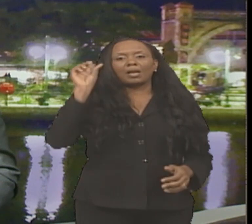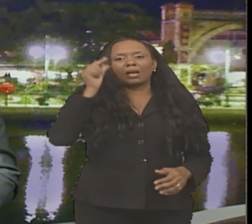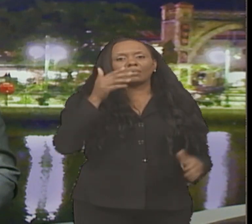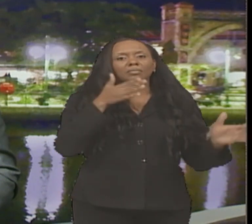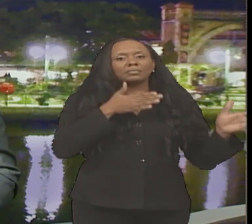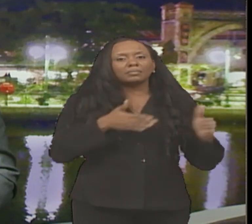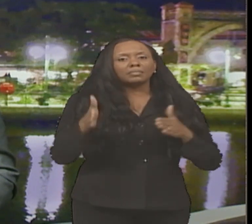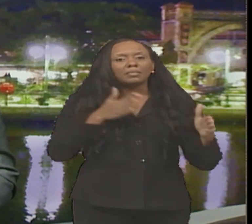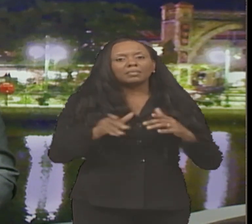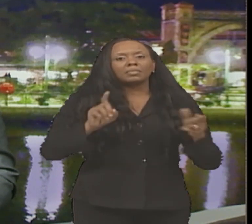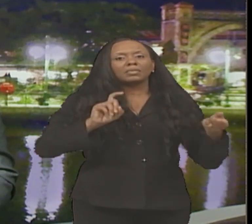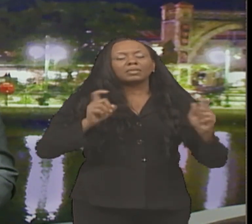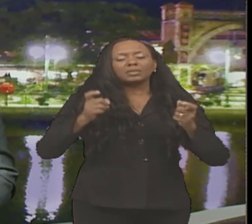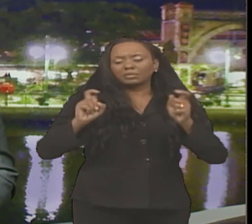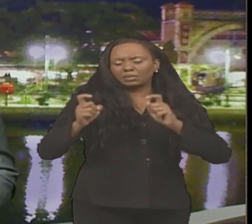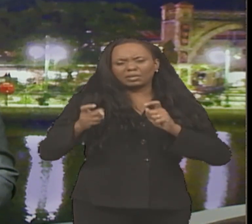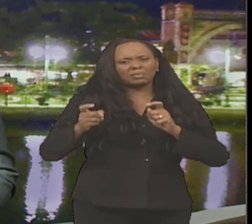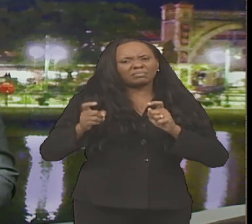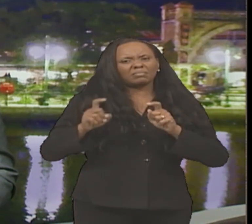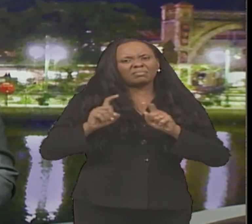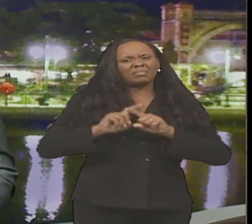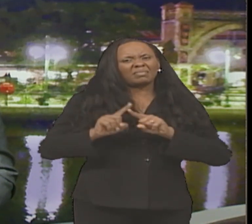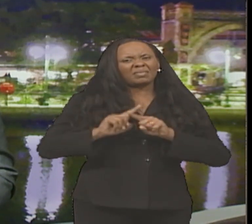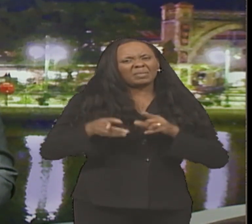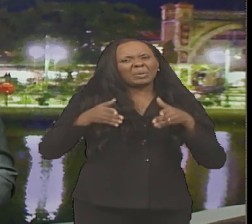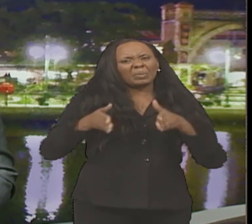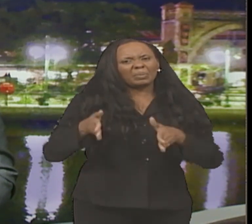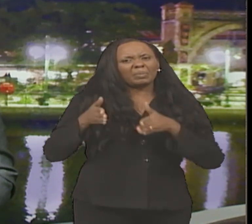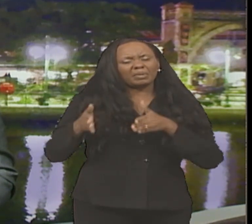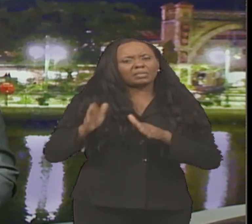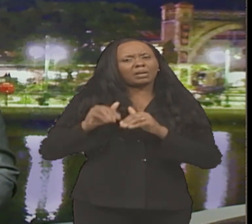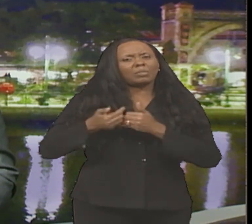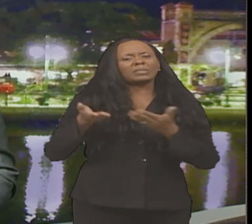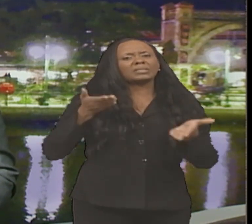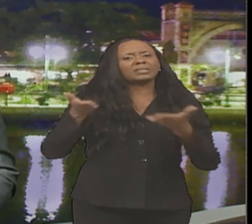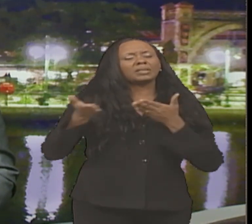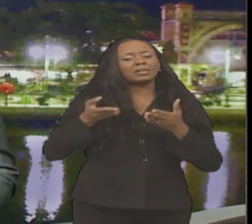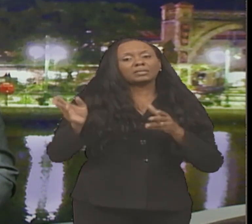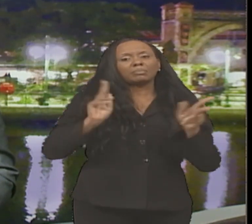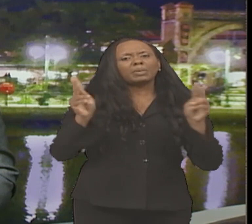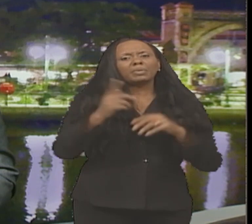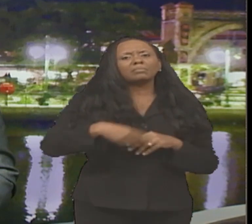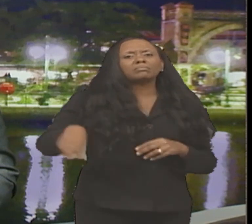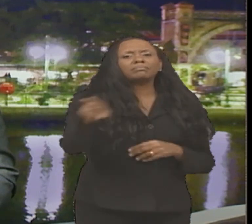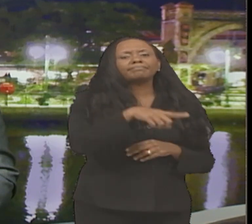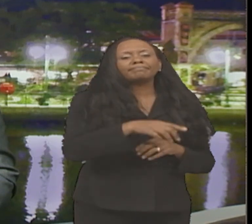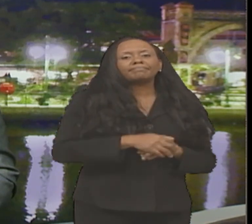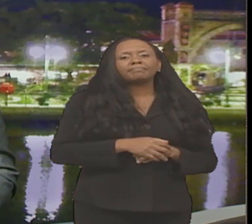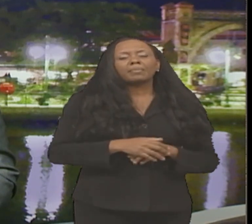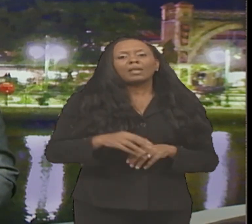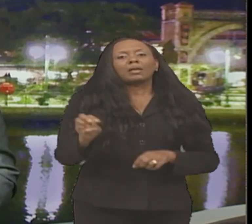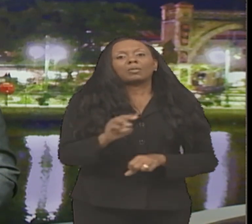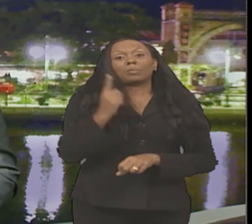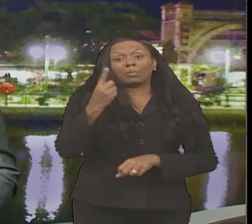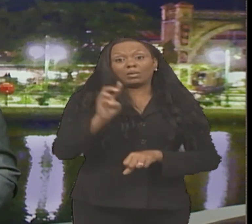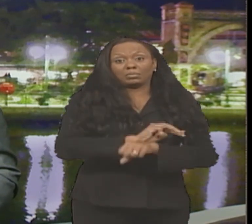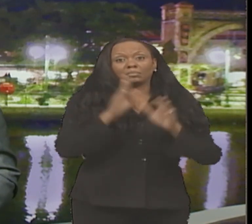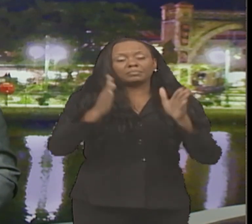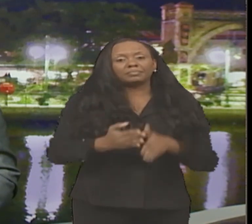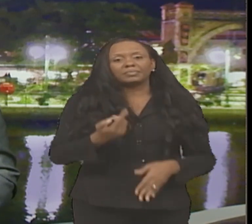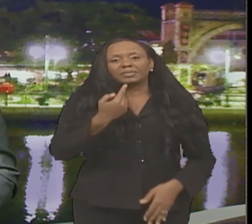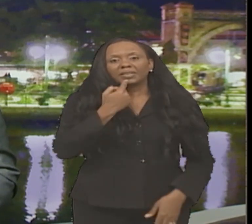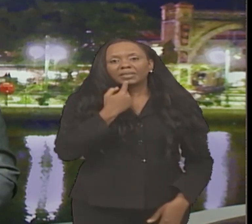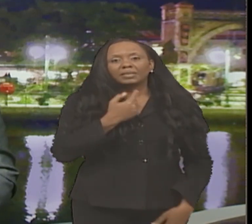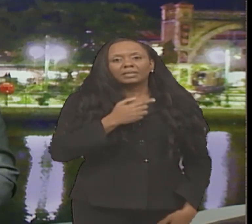now, government is planning to change the way it delivers services to the public. Minister of Innovation, Senator Kay McConney, says government,